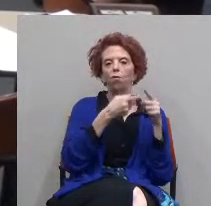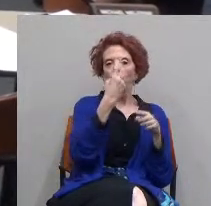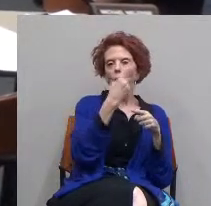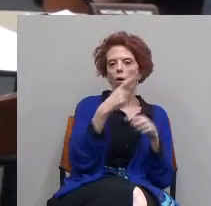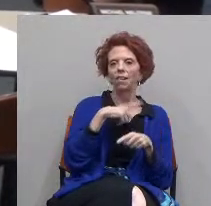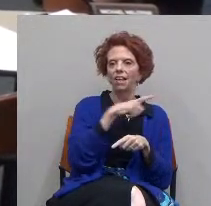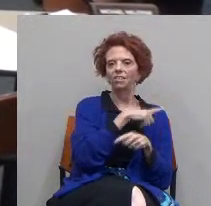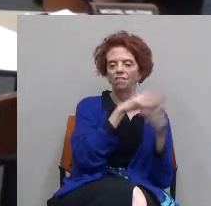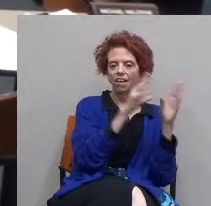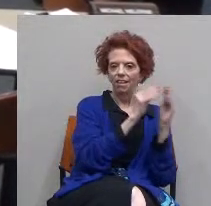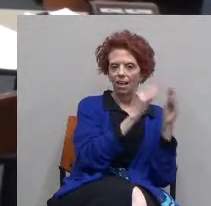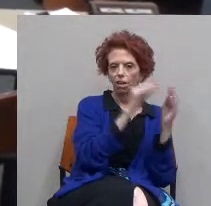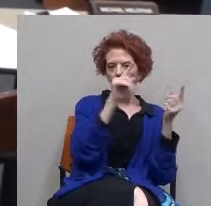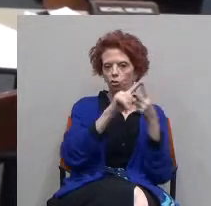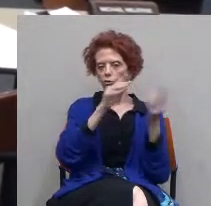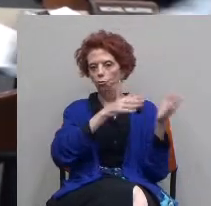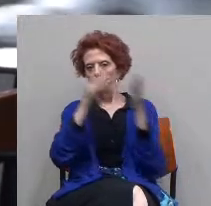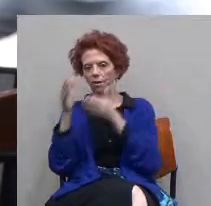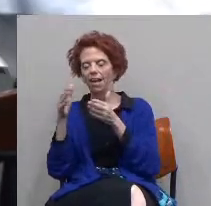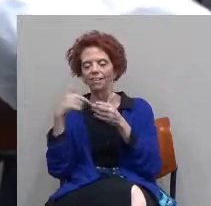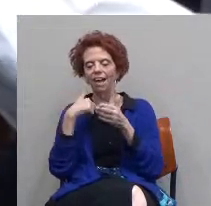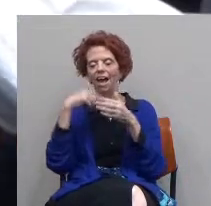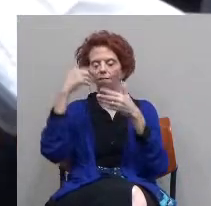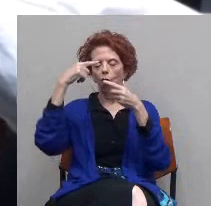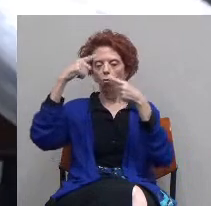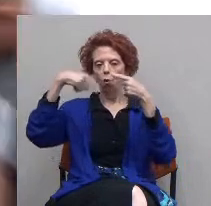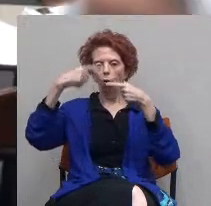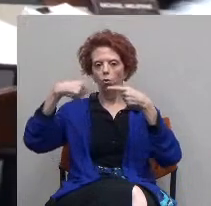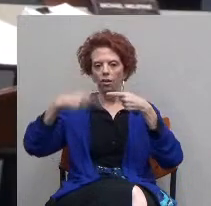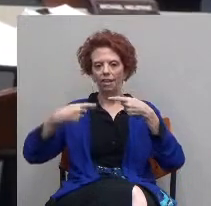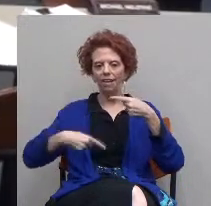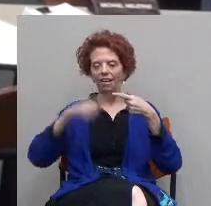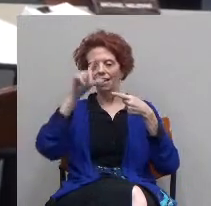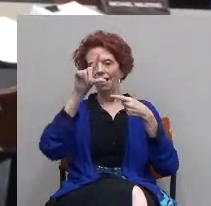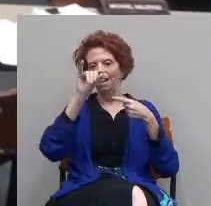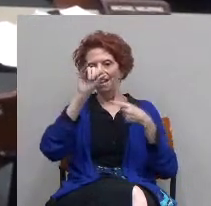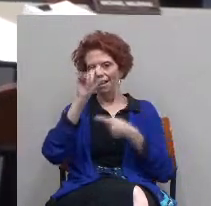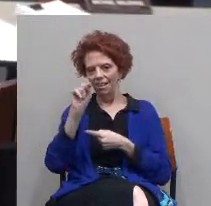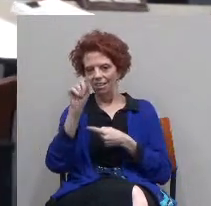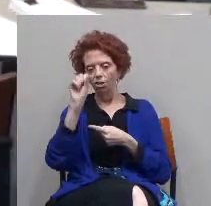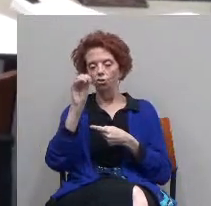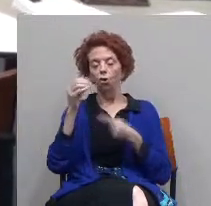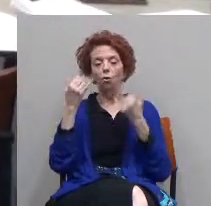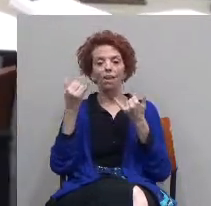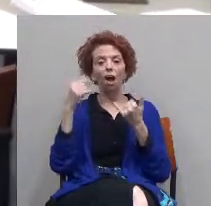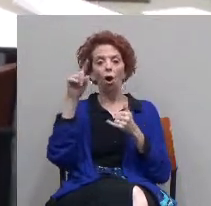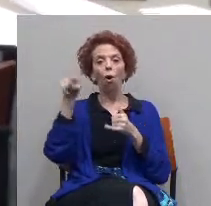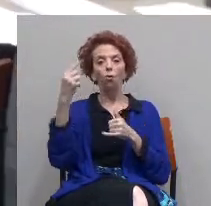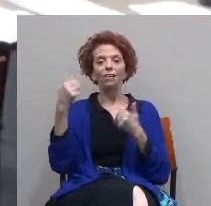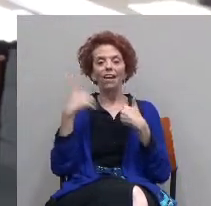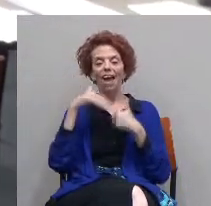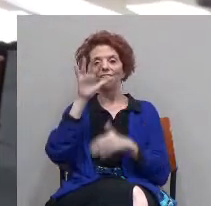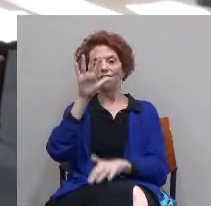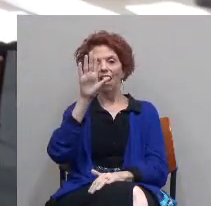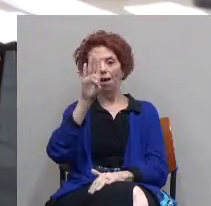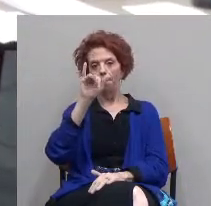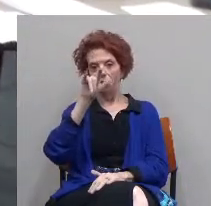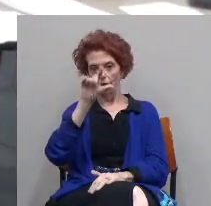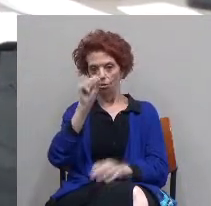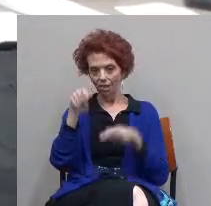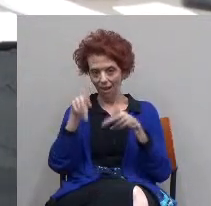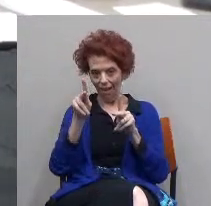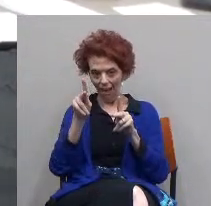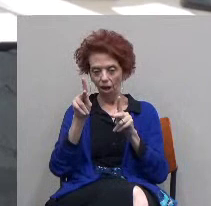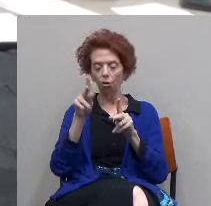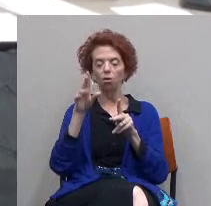next, I mean, I have a rolling item list that just kind of keeps going. So knowing that there was only 5 bills allowed per author this year,